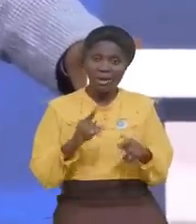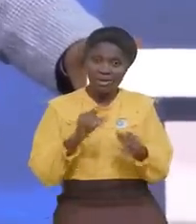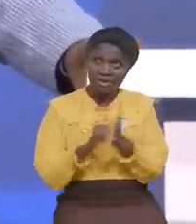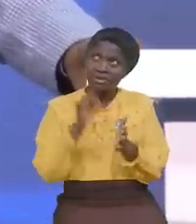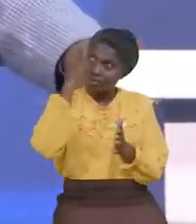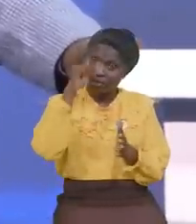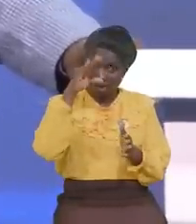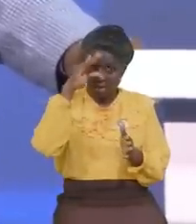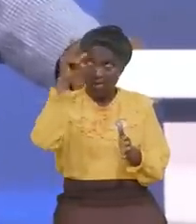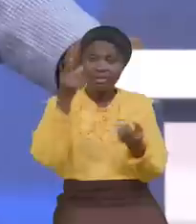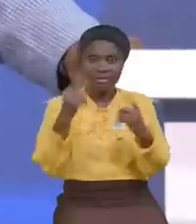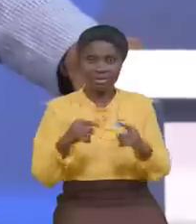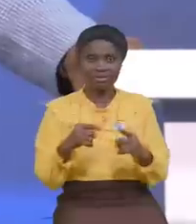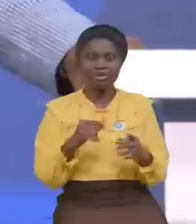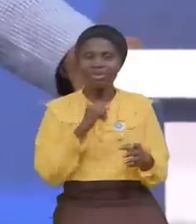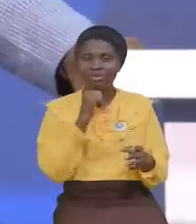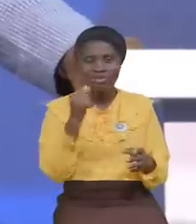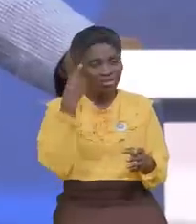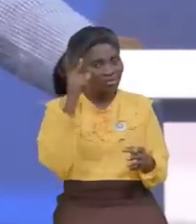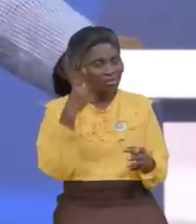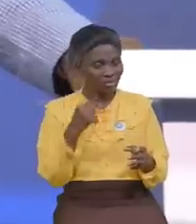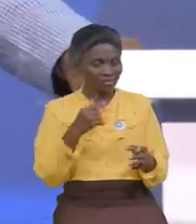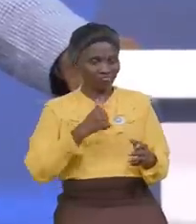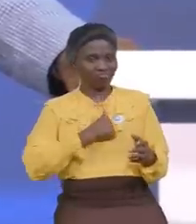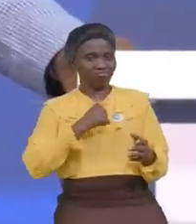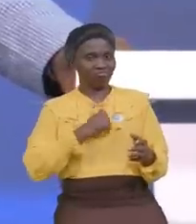the self-righteous Pharisees.